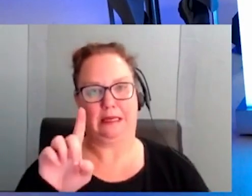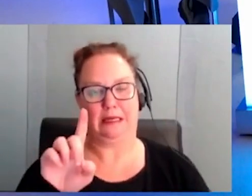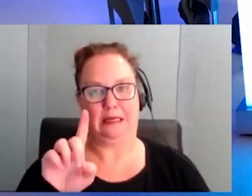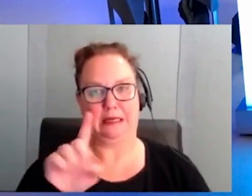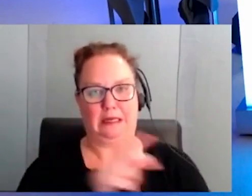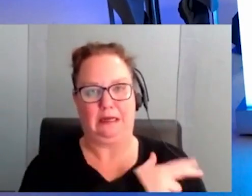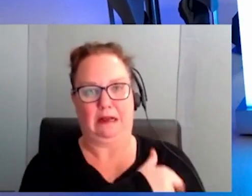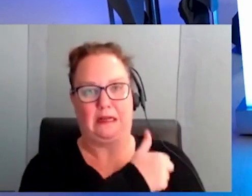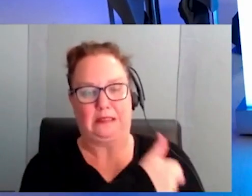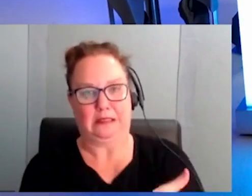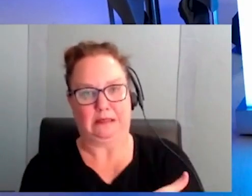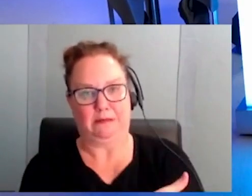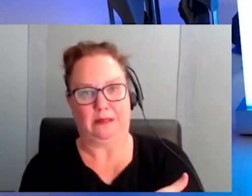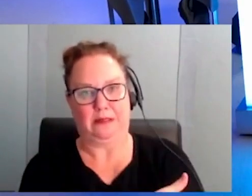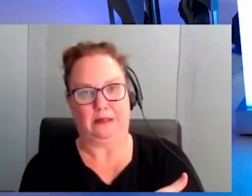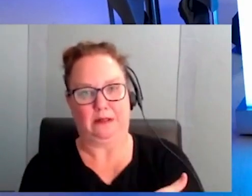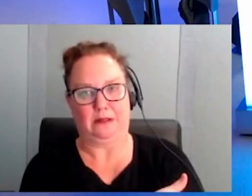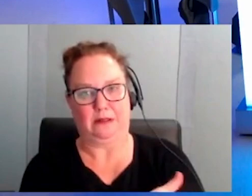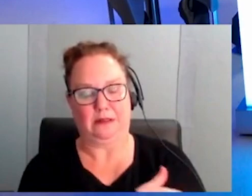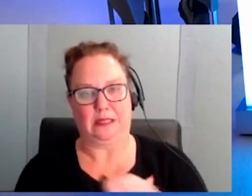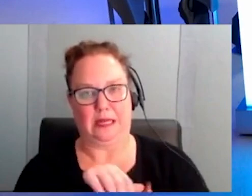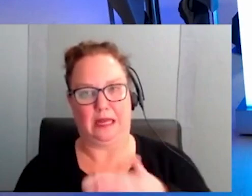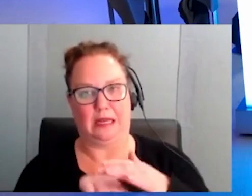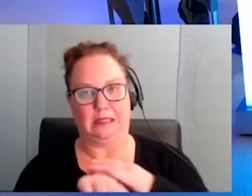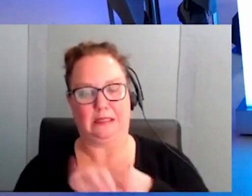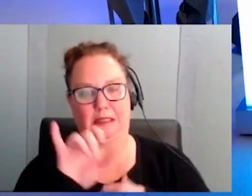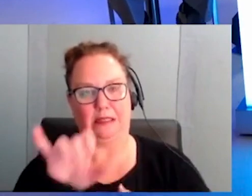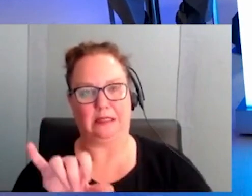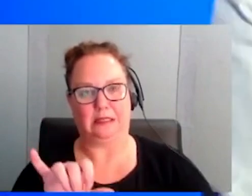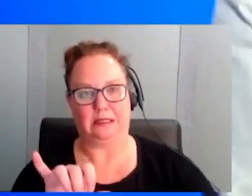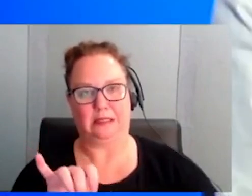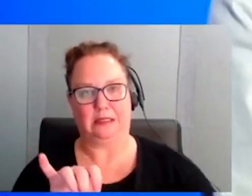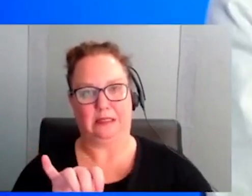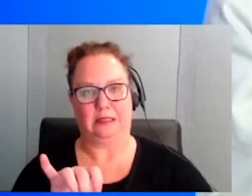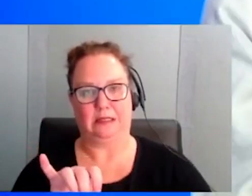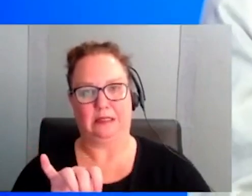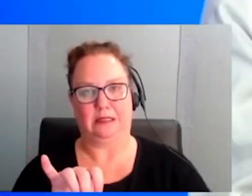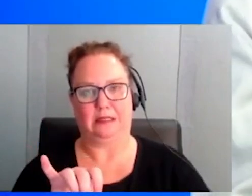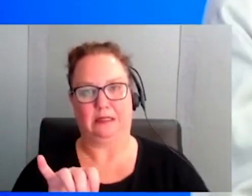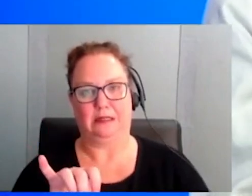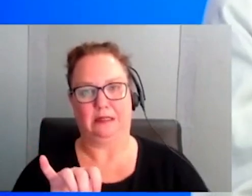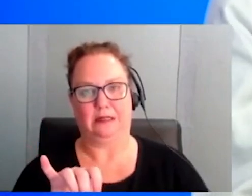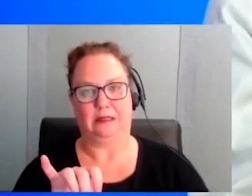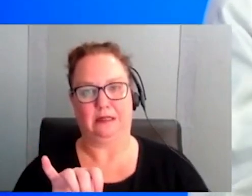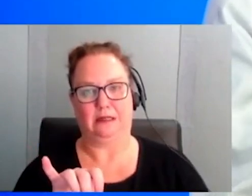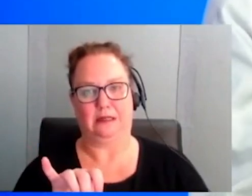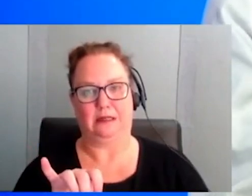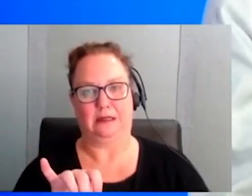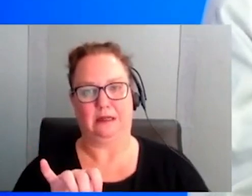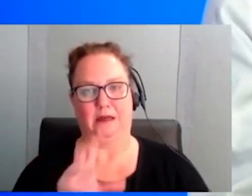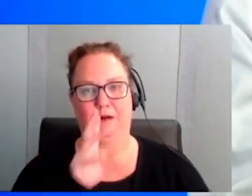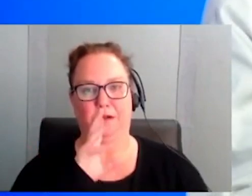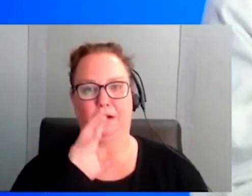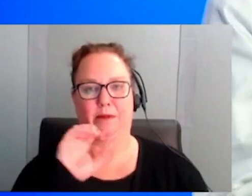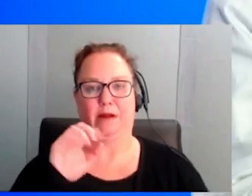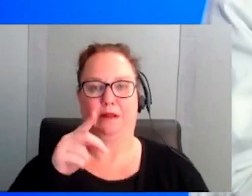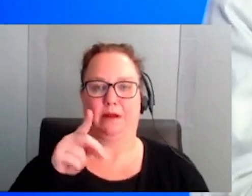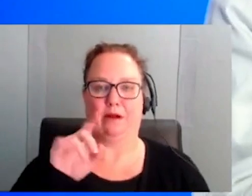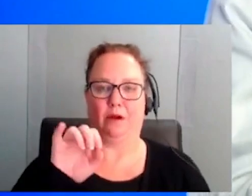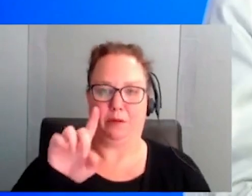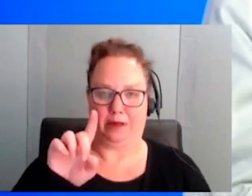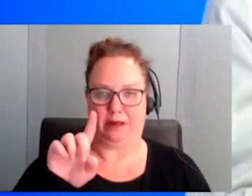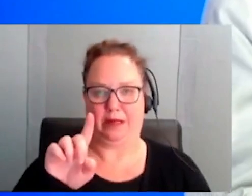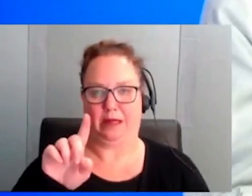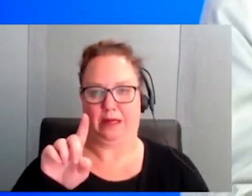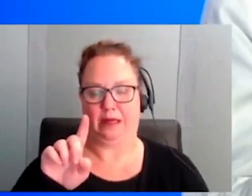hospitals have access to this? Is that something they use? Well, yeah. So when we're dealing with the opioid epidemic, there's